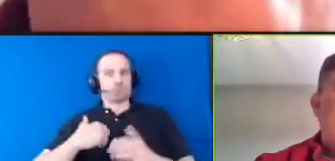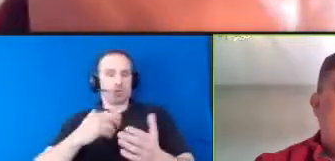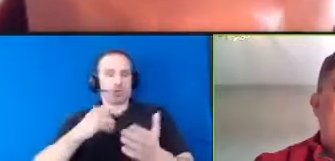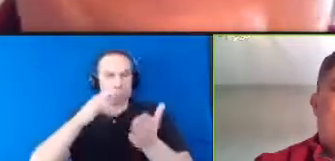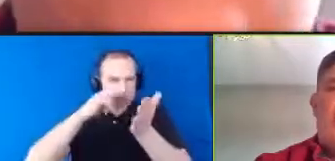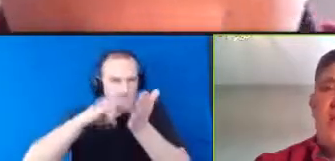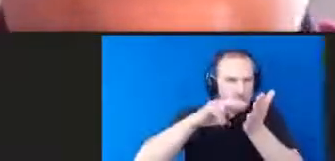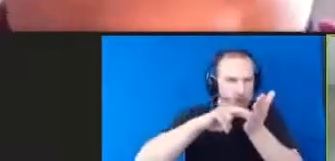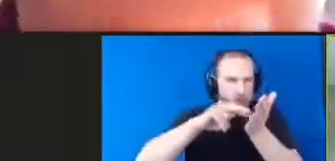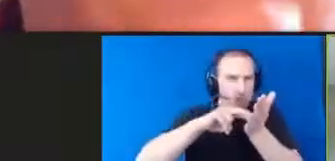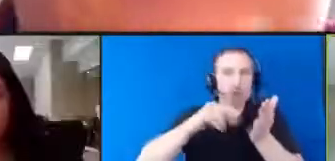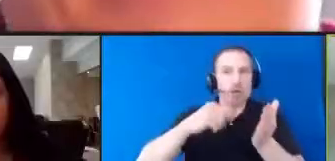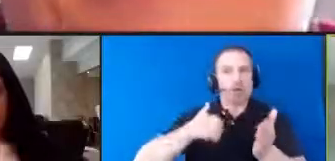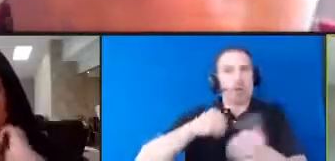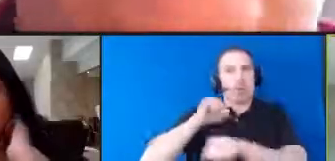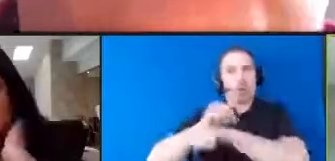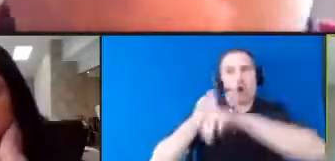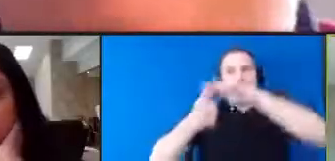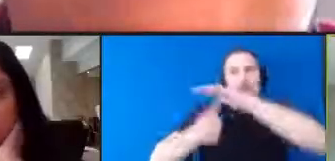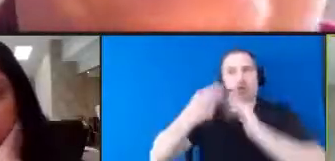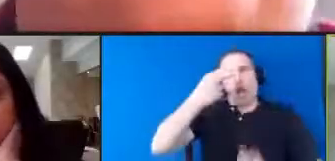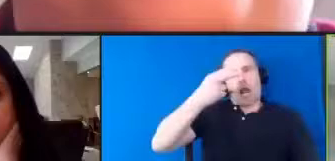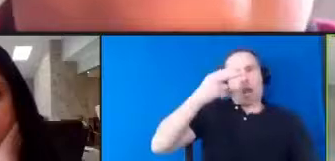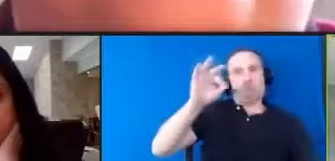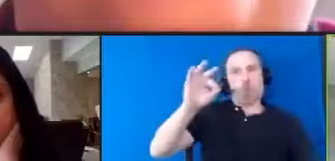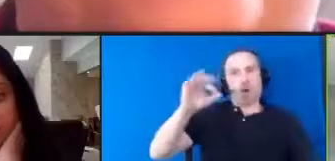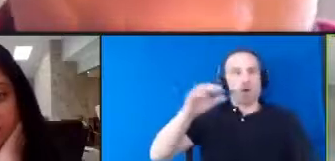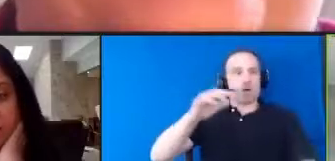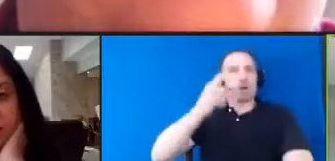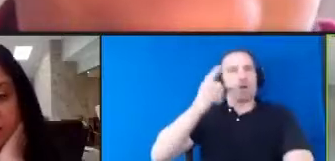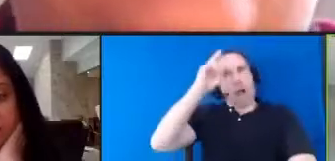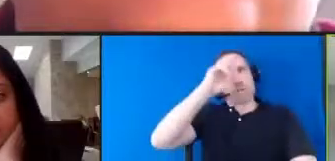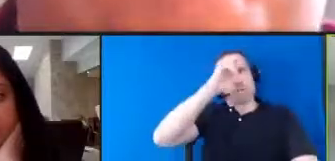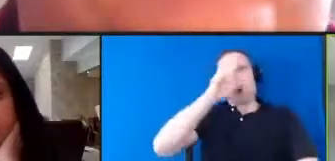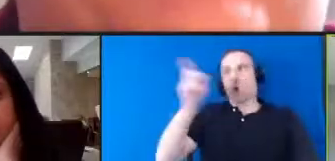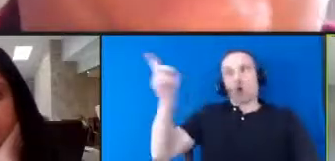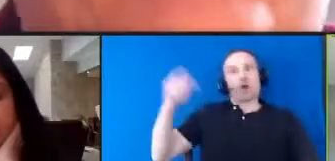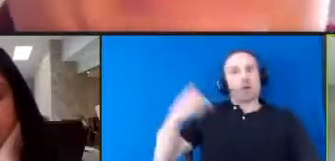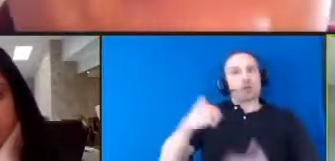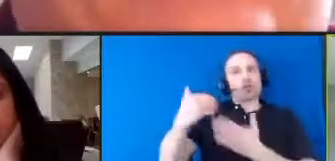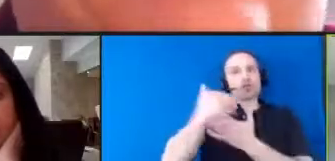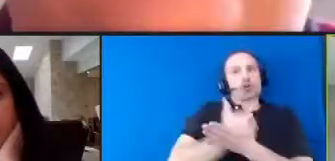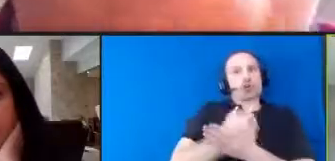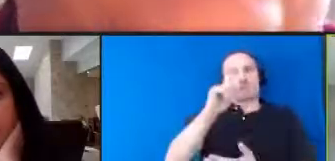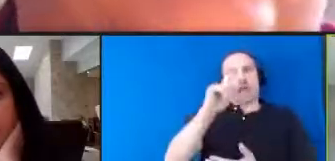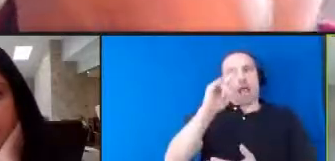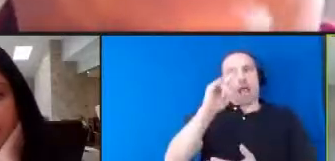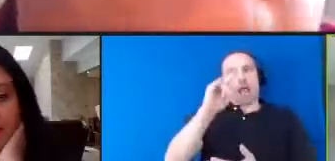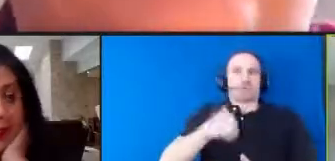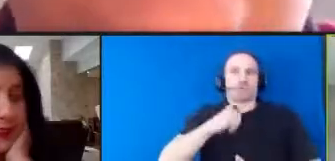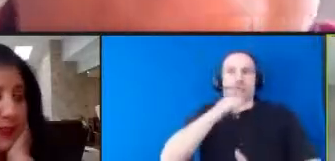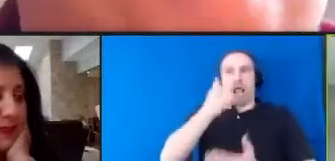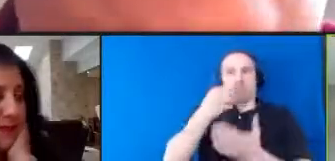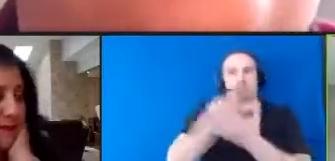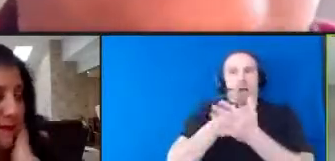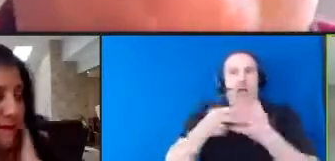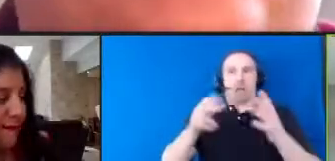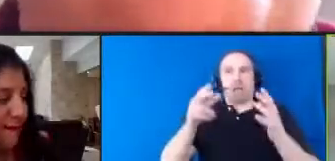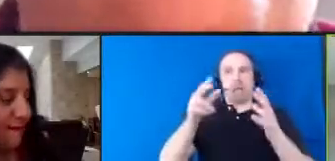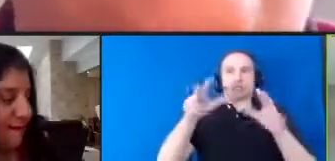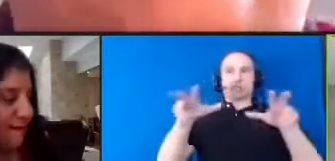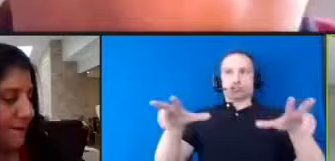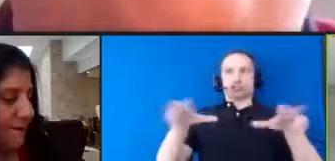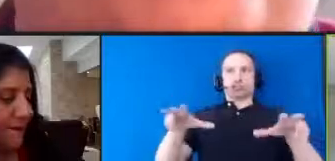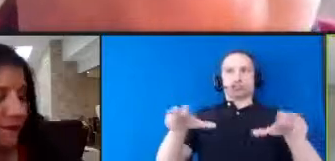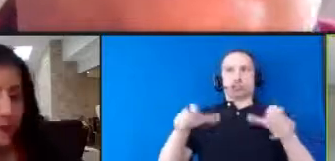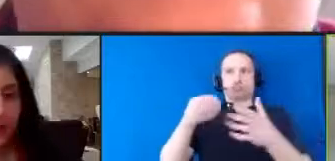Ford. I'm salaried, so I have no financial interest in anything except that I'm a dad and I love kids and I want to keep them all safe. And I